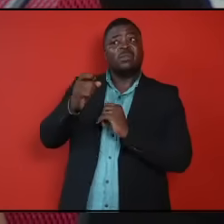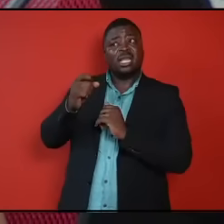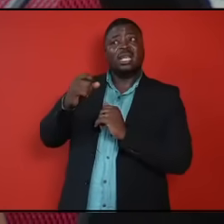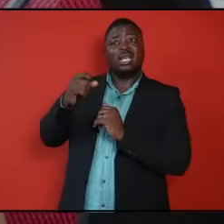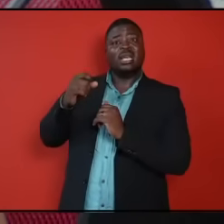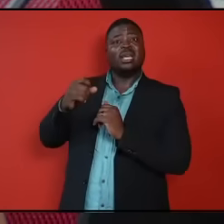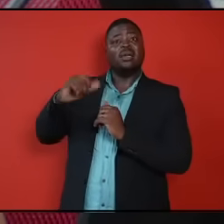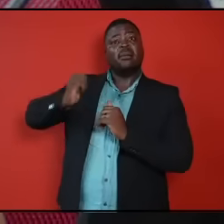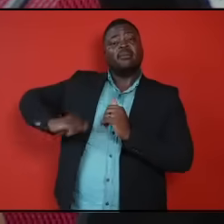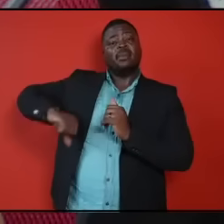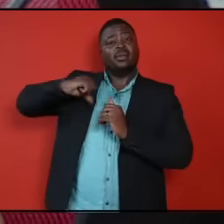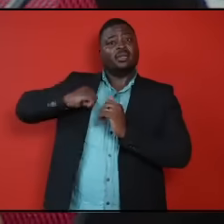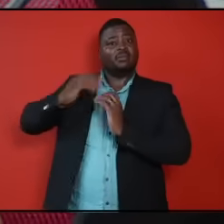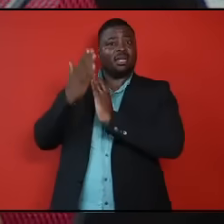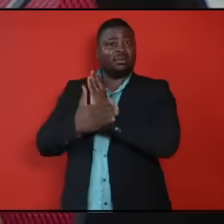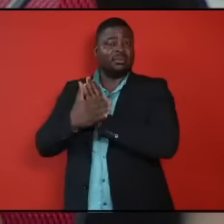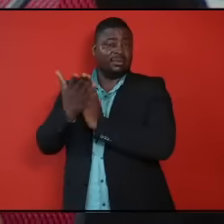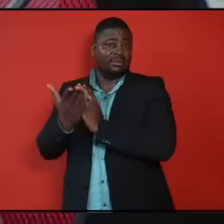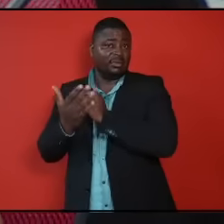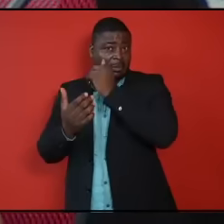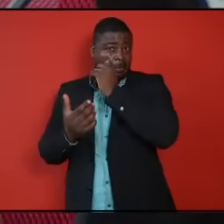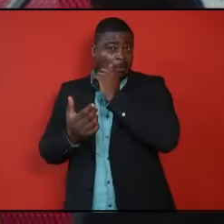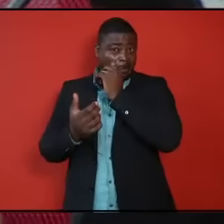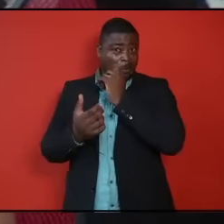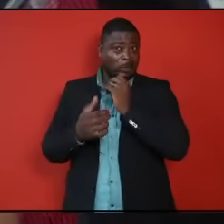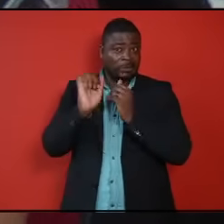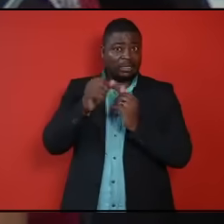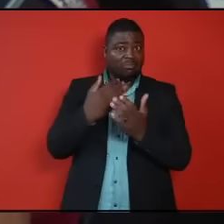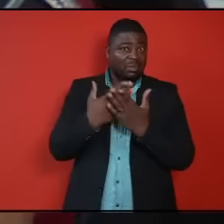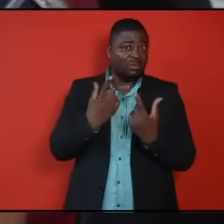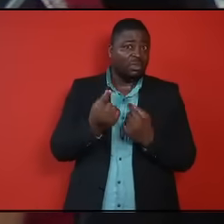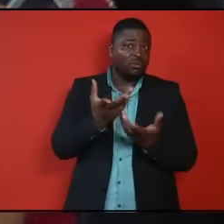with regards to your position in Madibeng. Thank you so much.